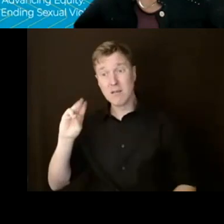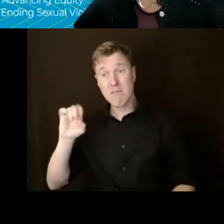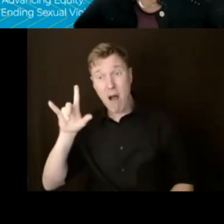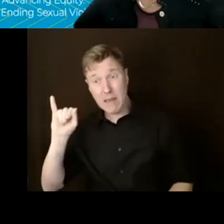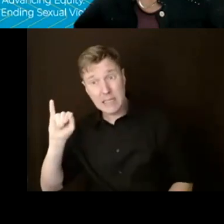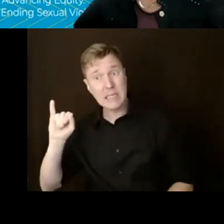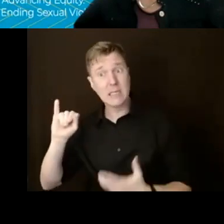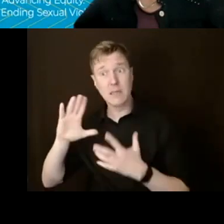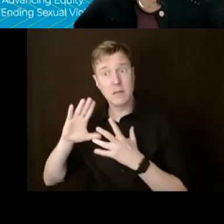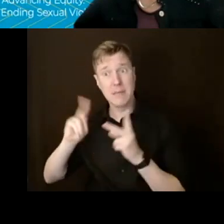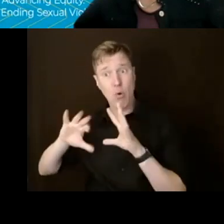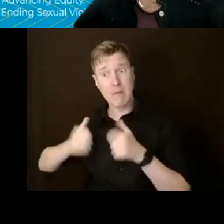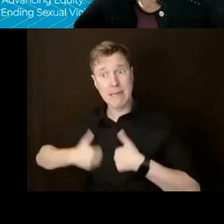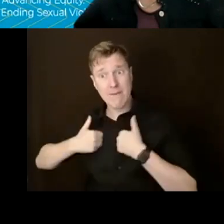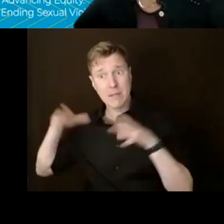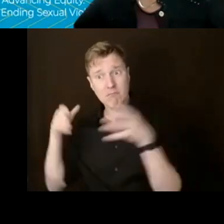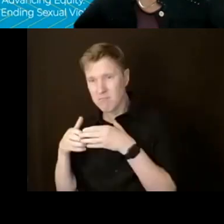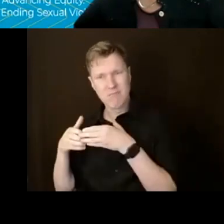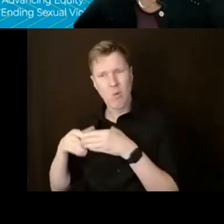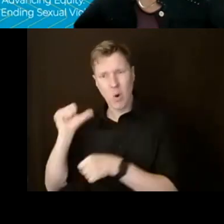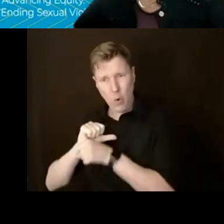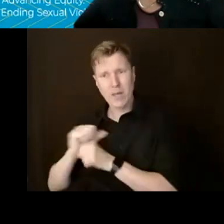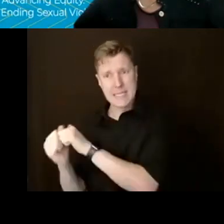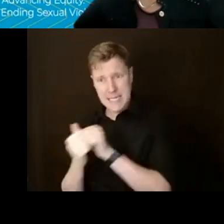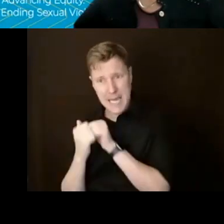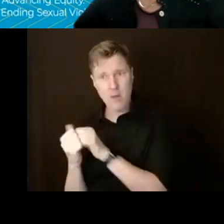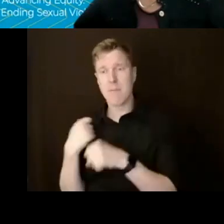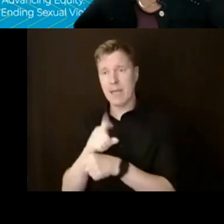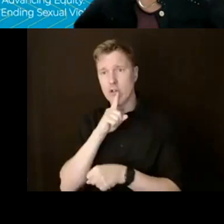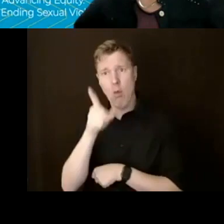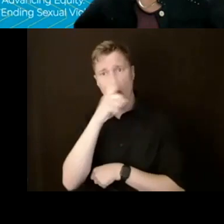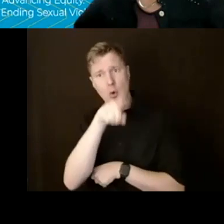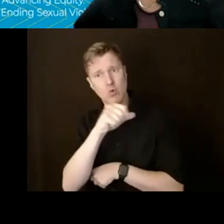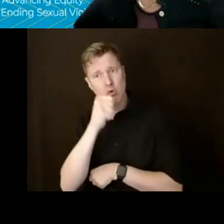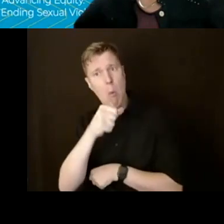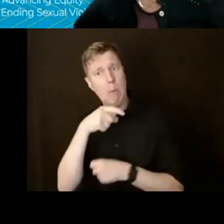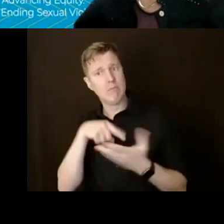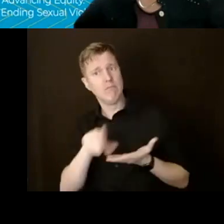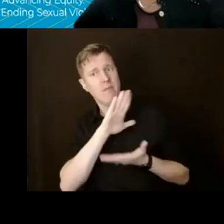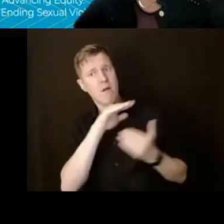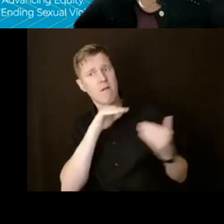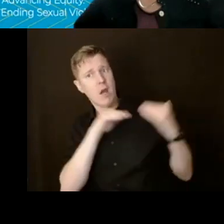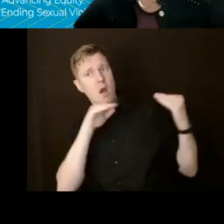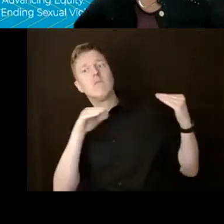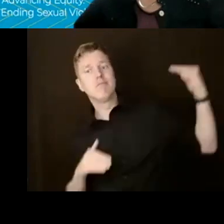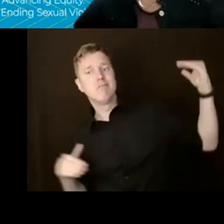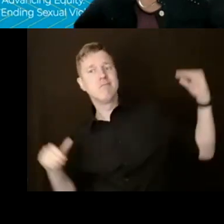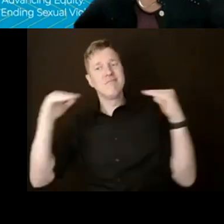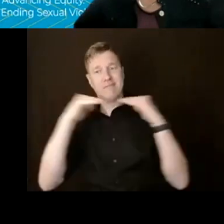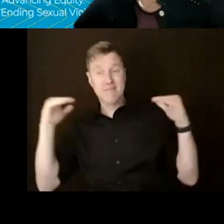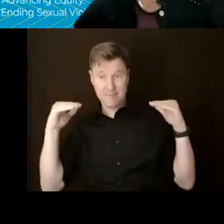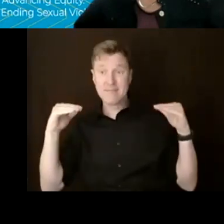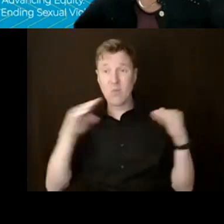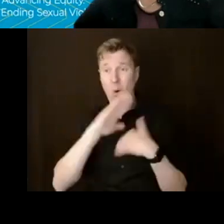to ensure that those who haven't been paying their fair share finally do so, so that we can have the community that we all deserve,